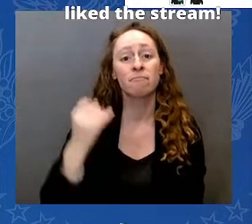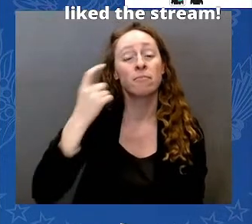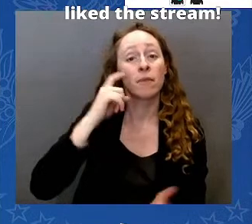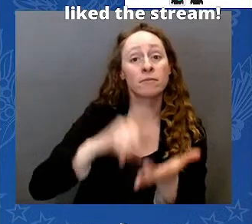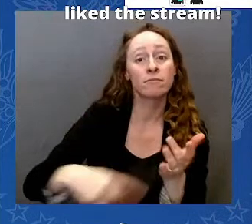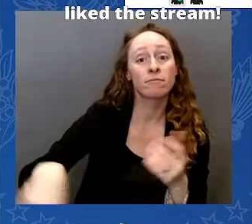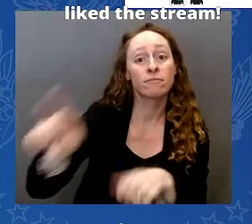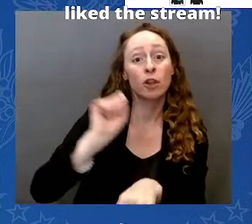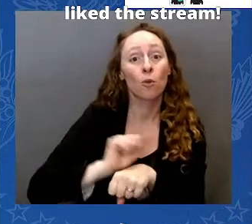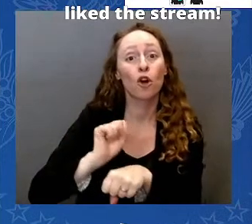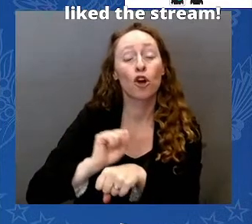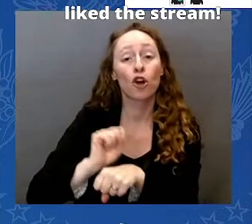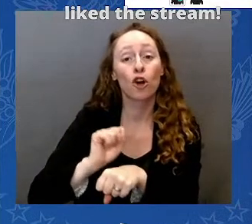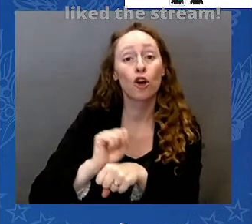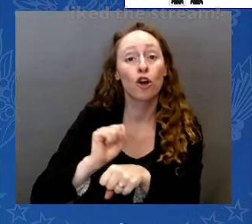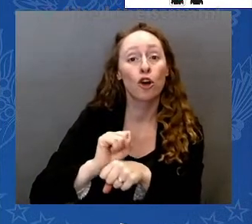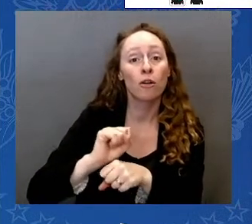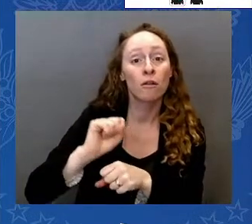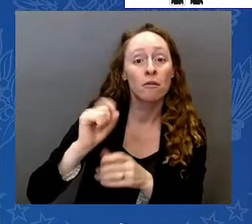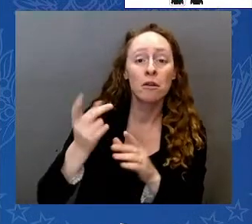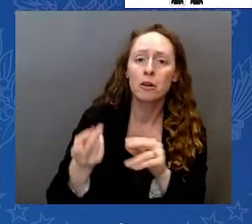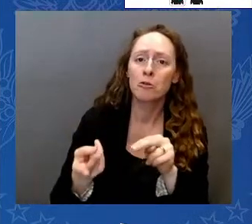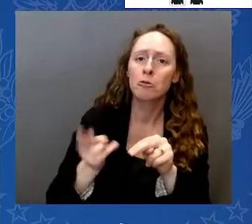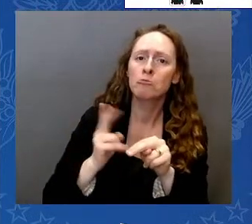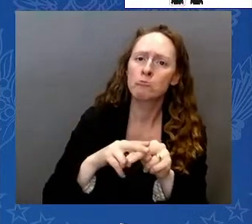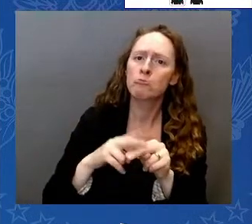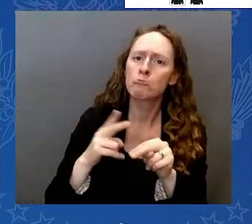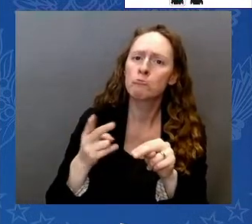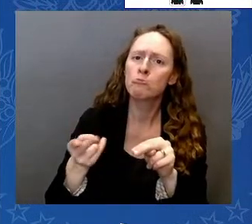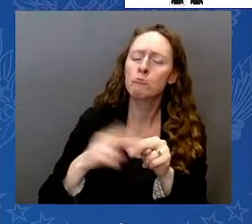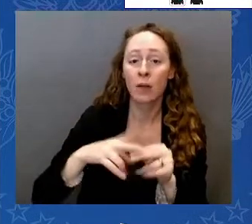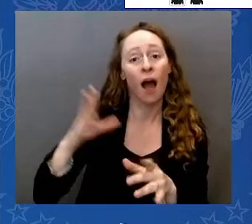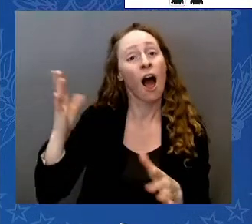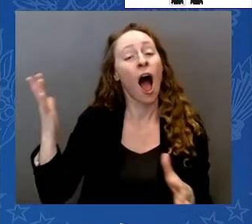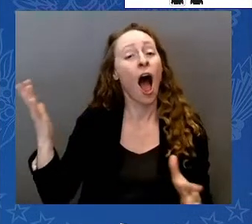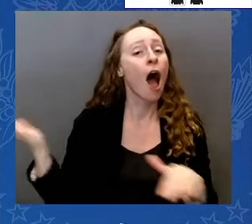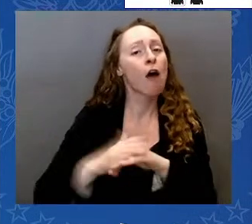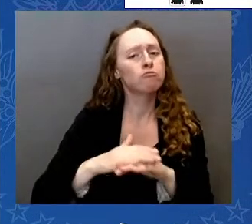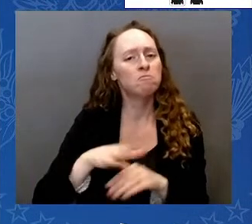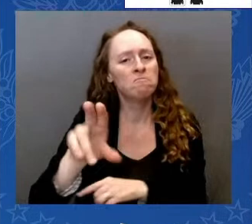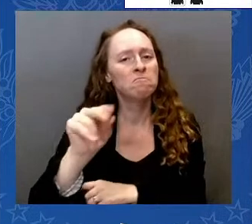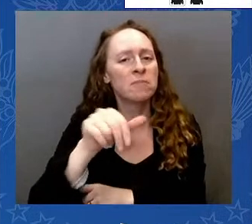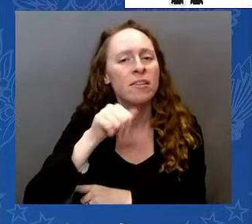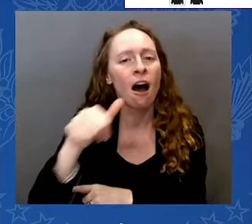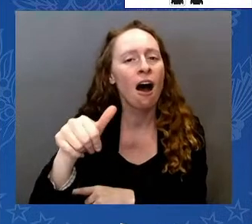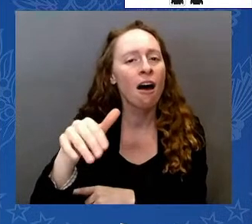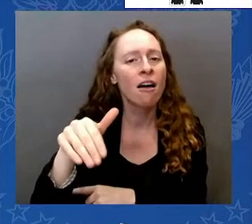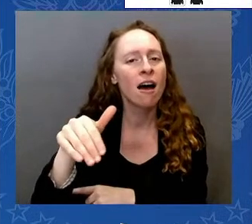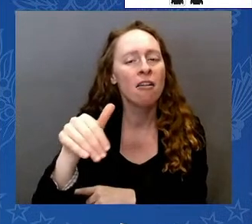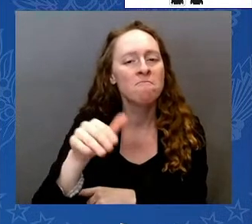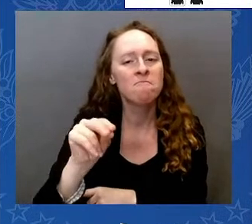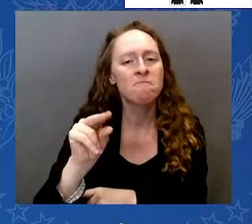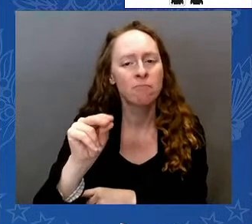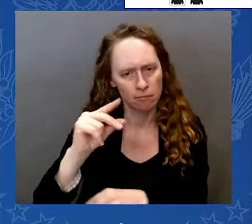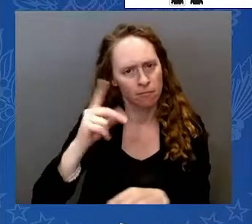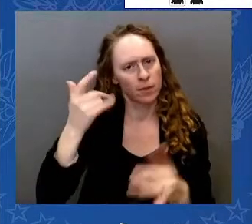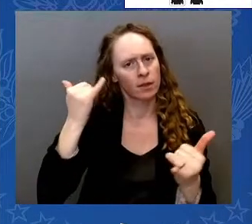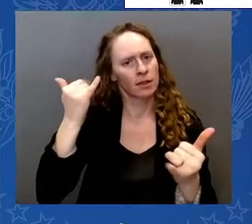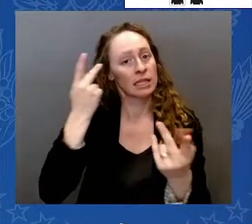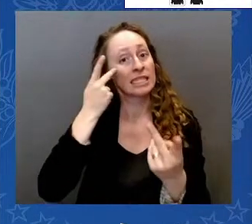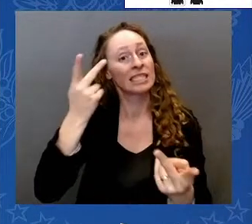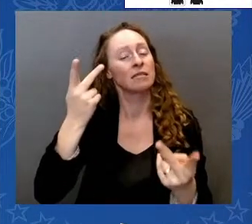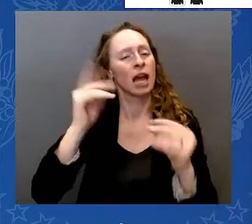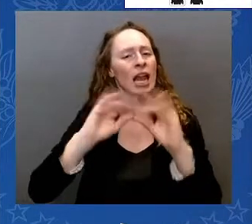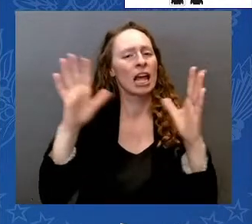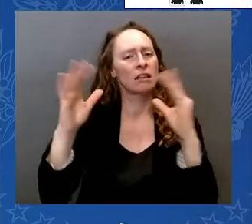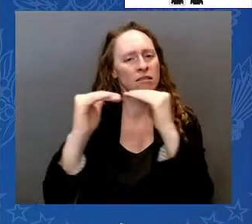short term, a transition to a more stable growth that continues to deliver for workers and families while bringing inflation down. In the